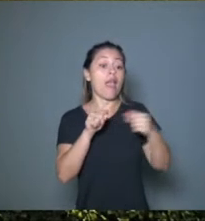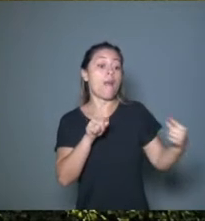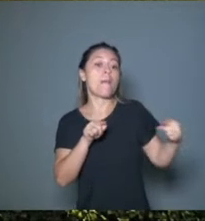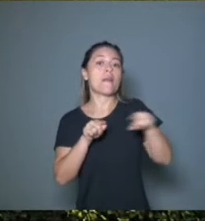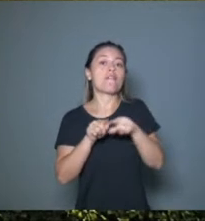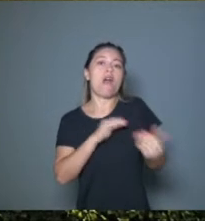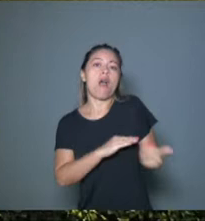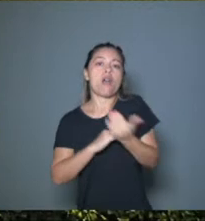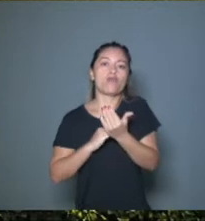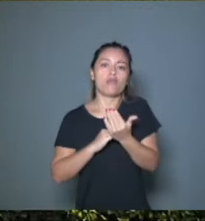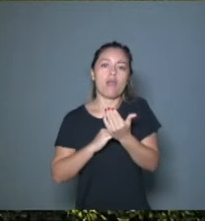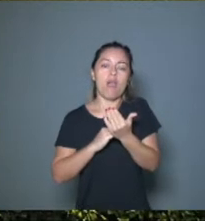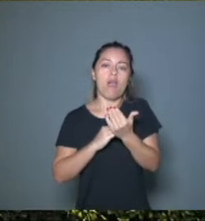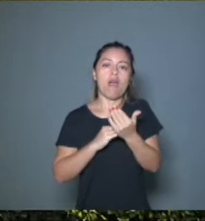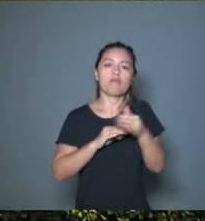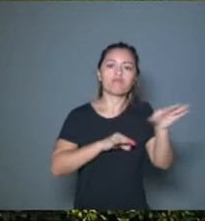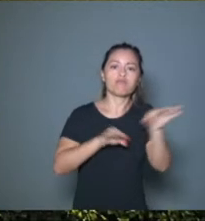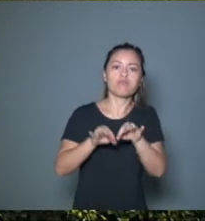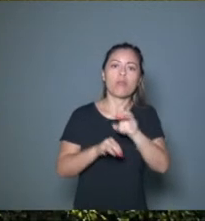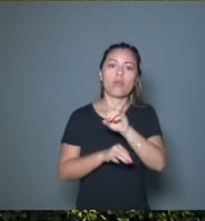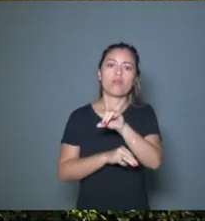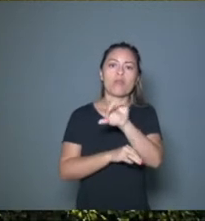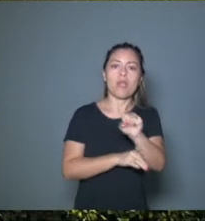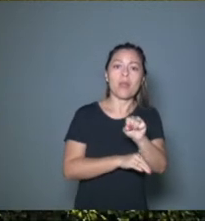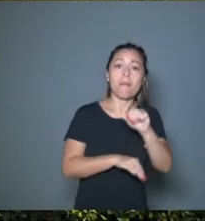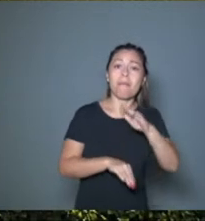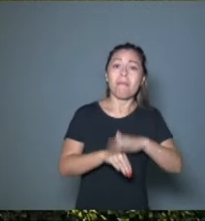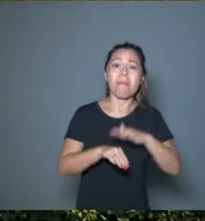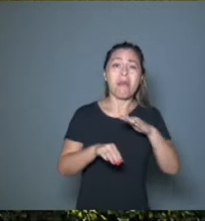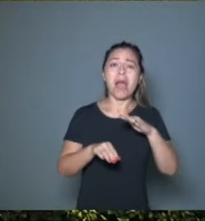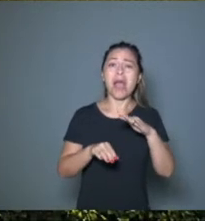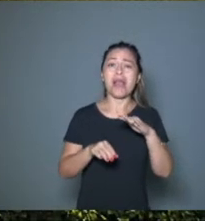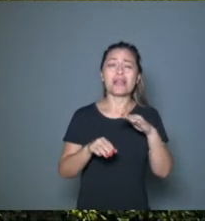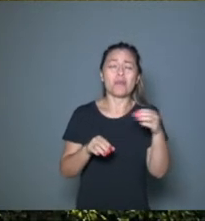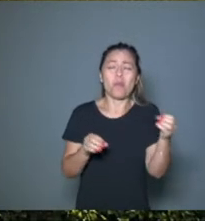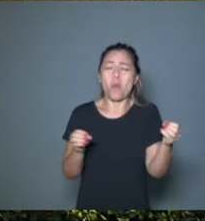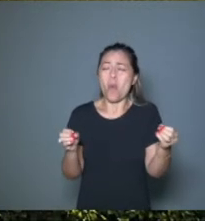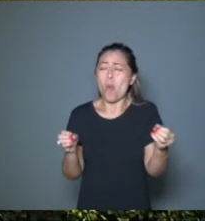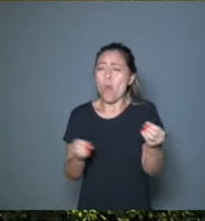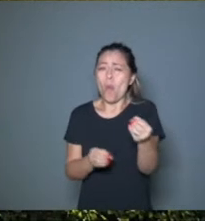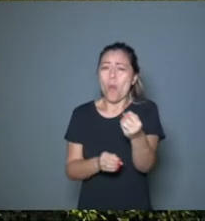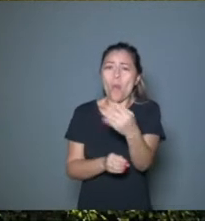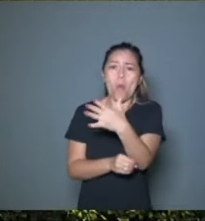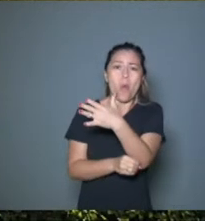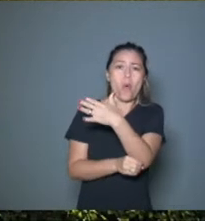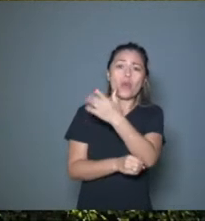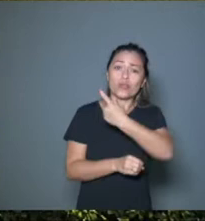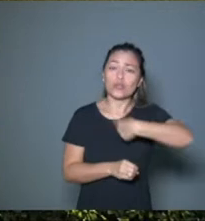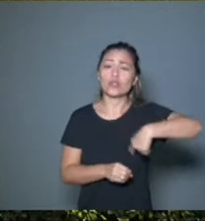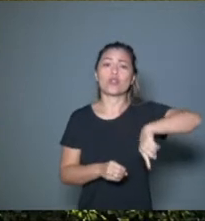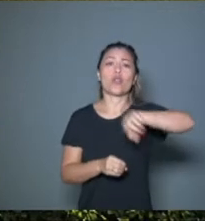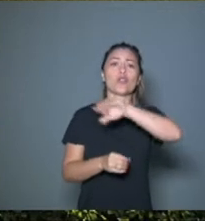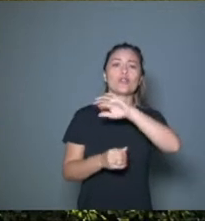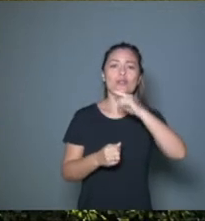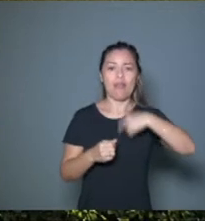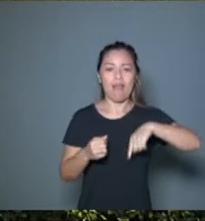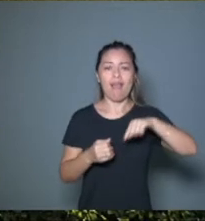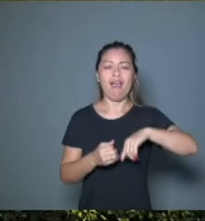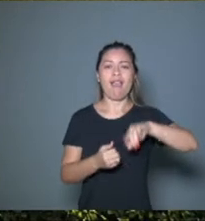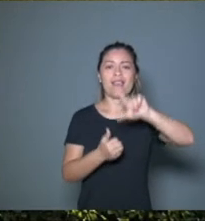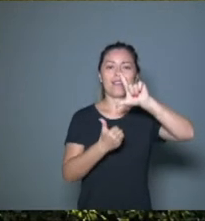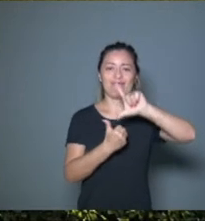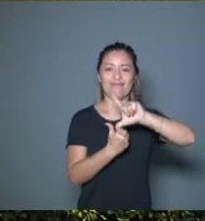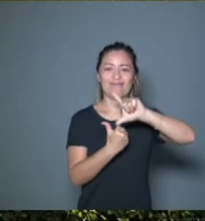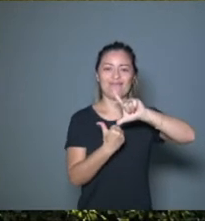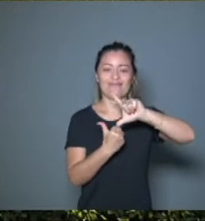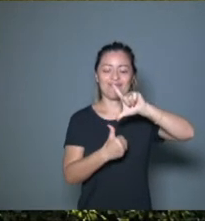partner that will invest in a seed processing unit, the most modern in Latin America, in